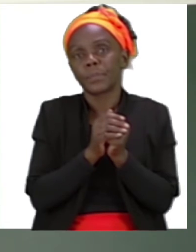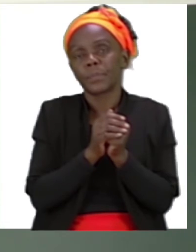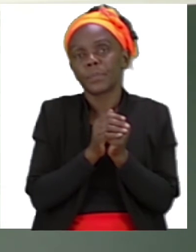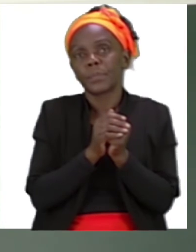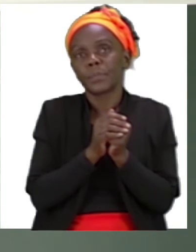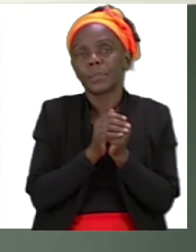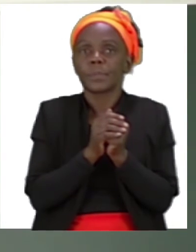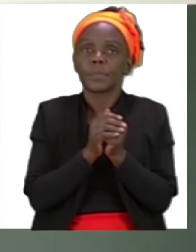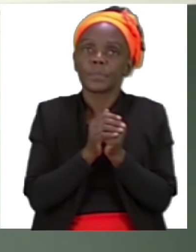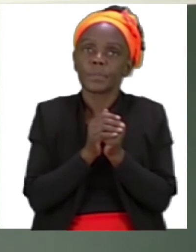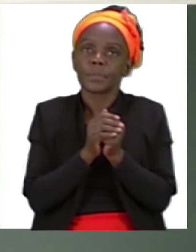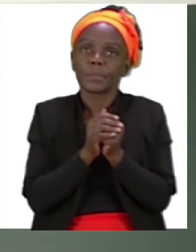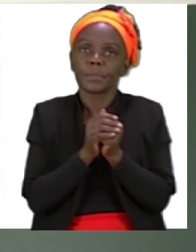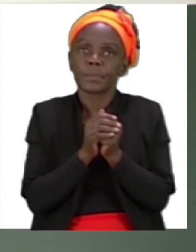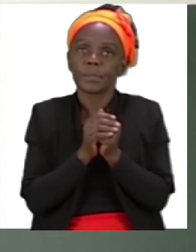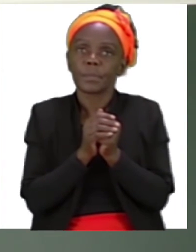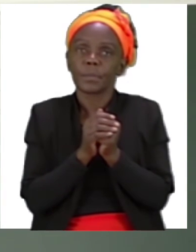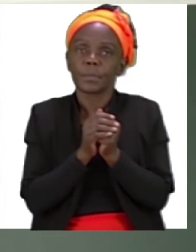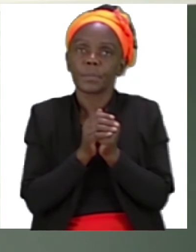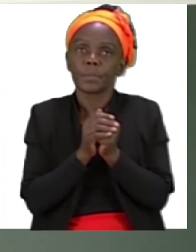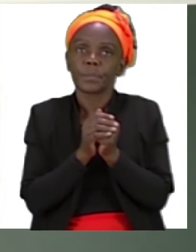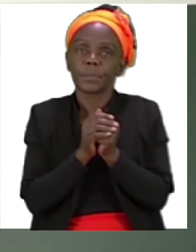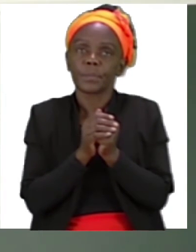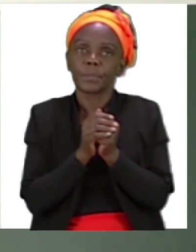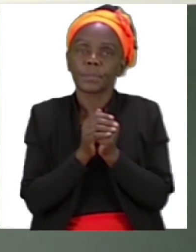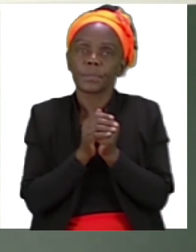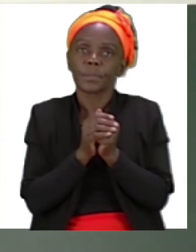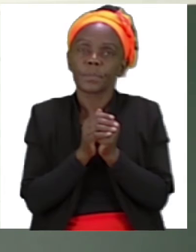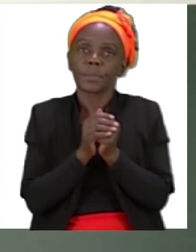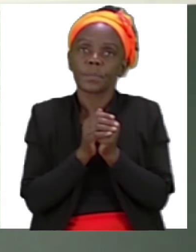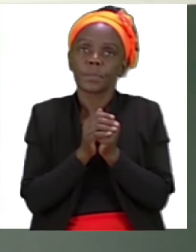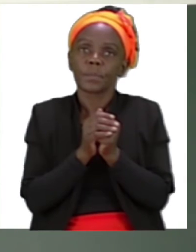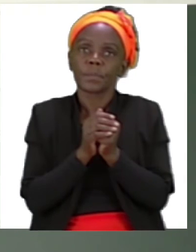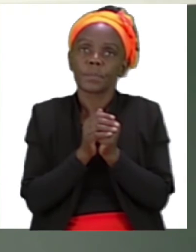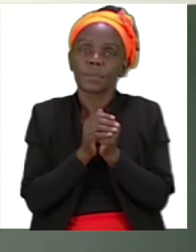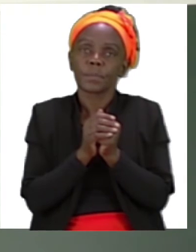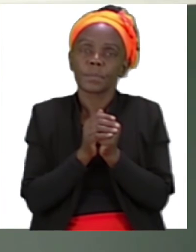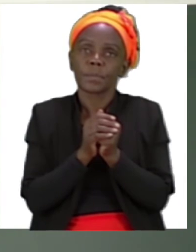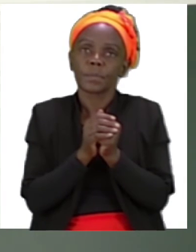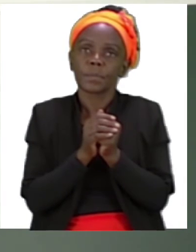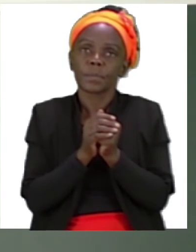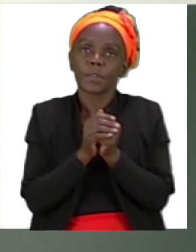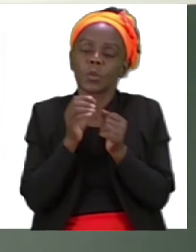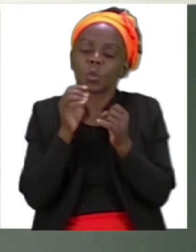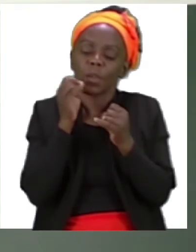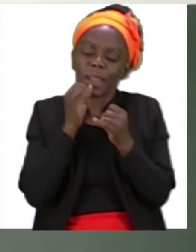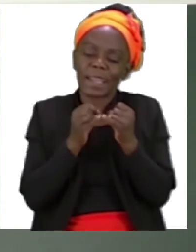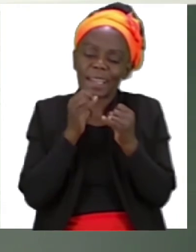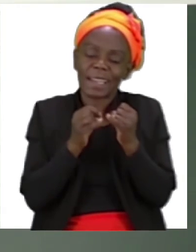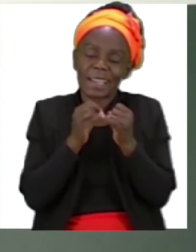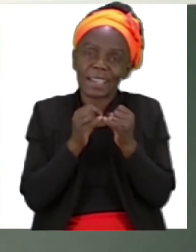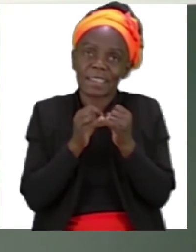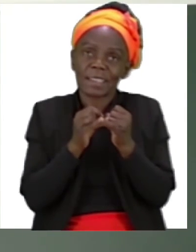So far we have B. A, which means the last letter